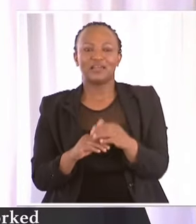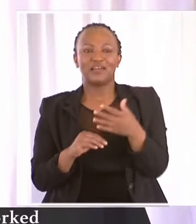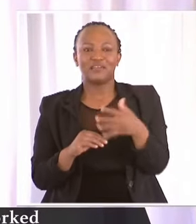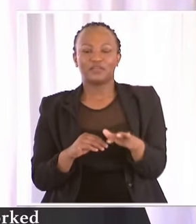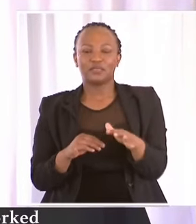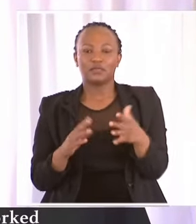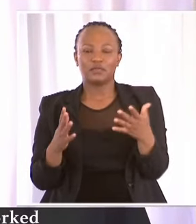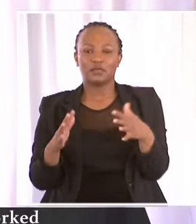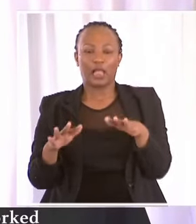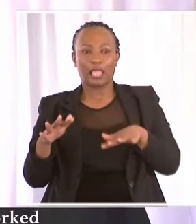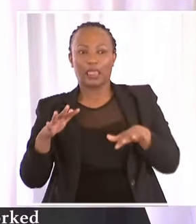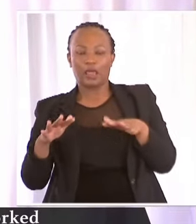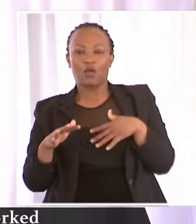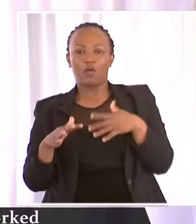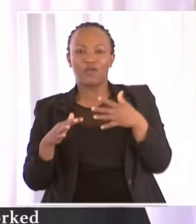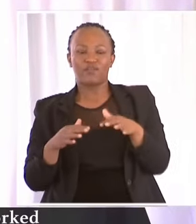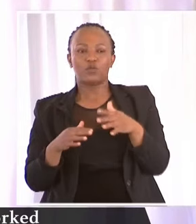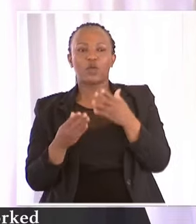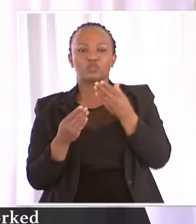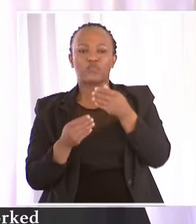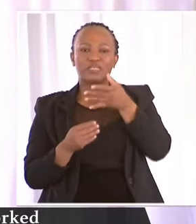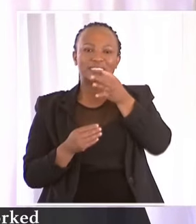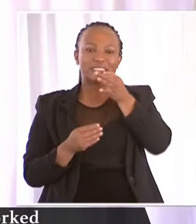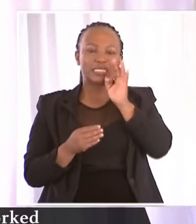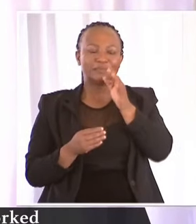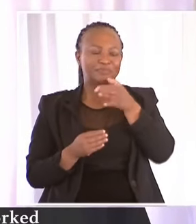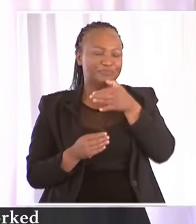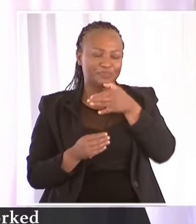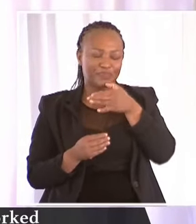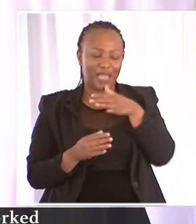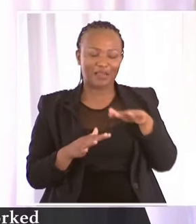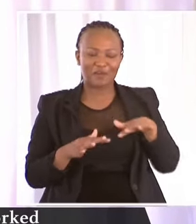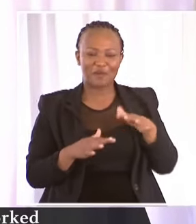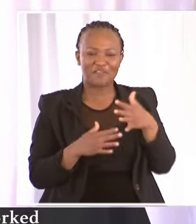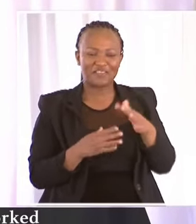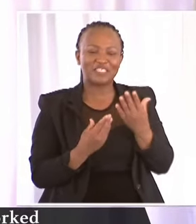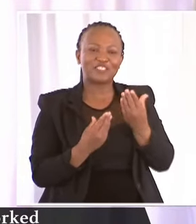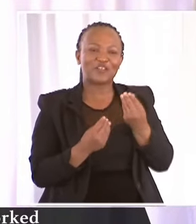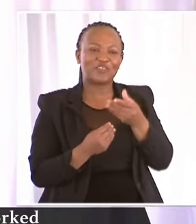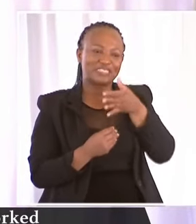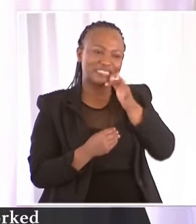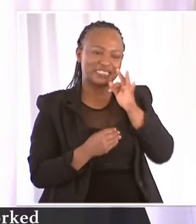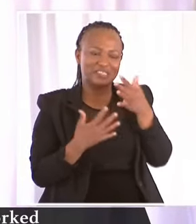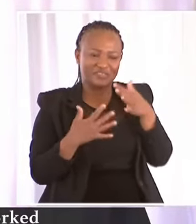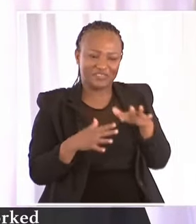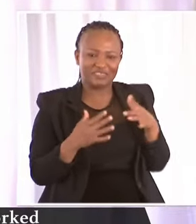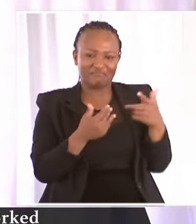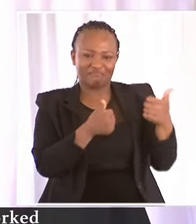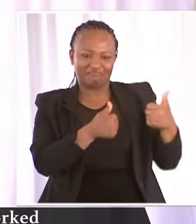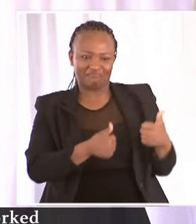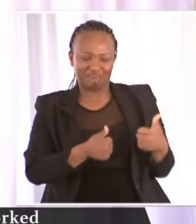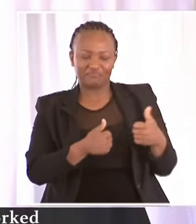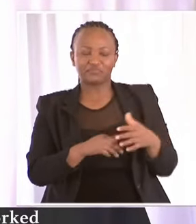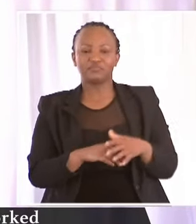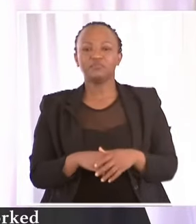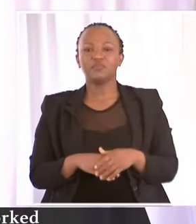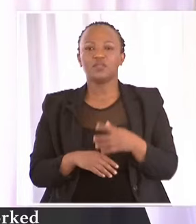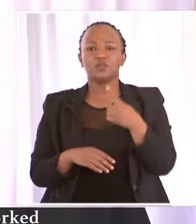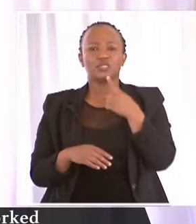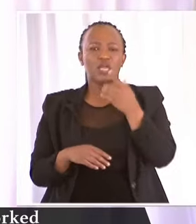hard drinks and soft tea as well. And yet I draw inspiration from this verse because